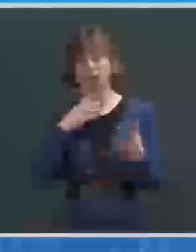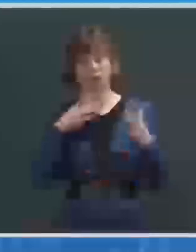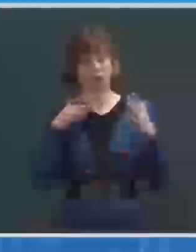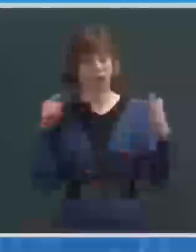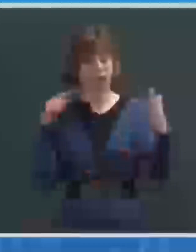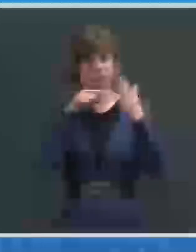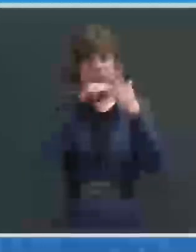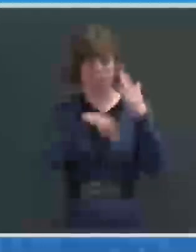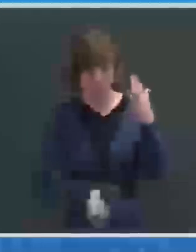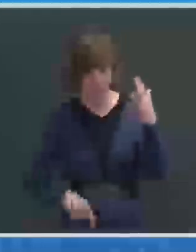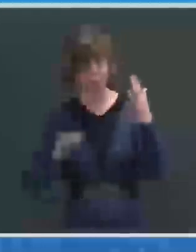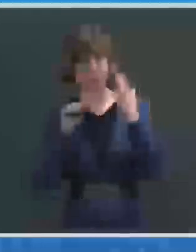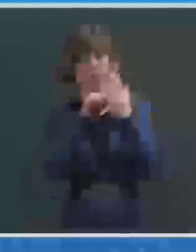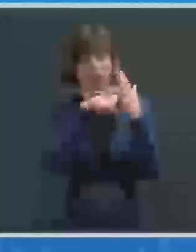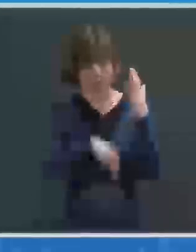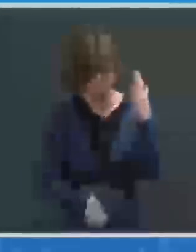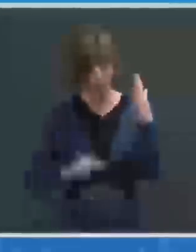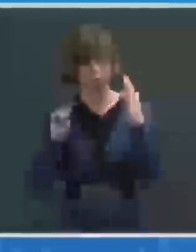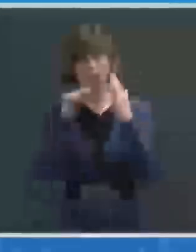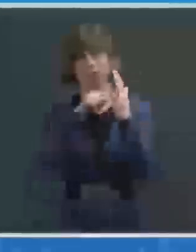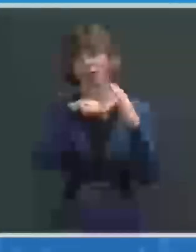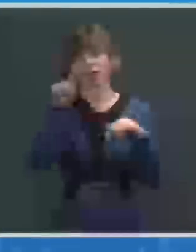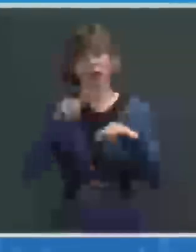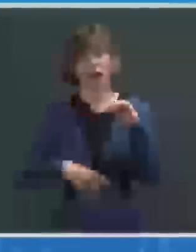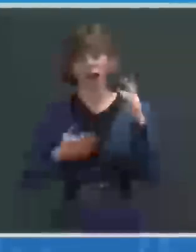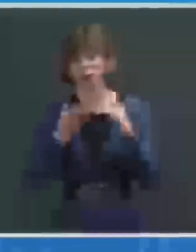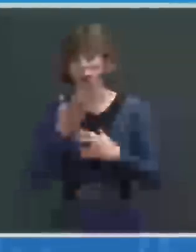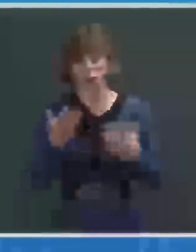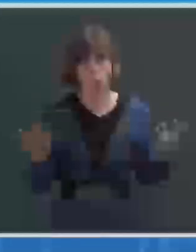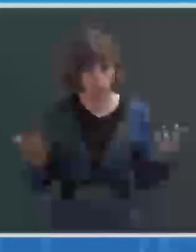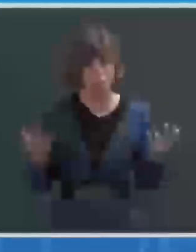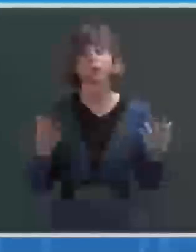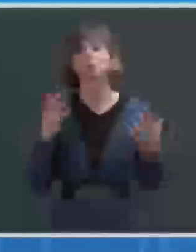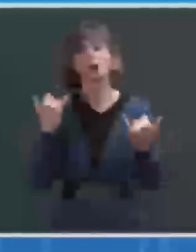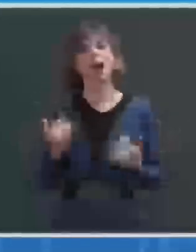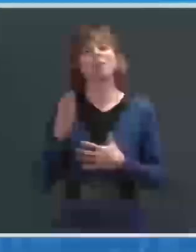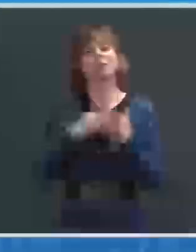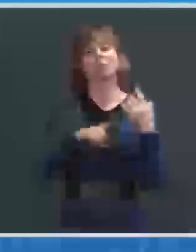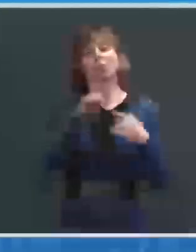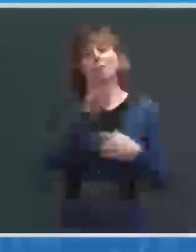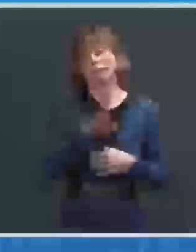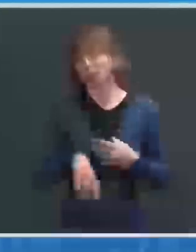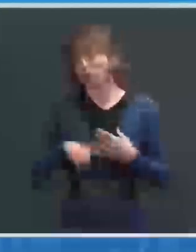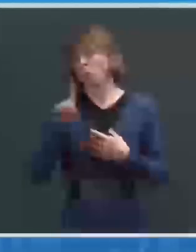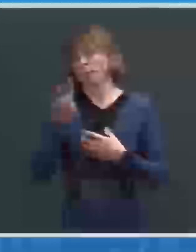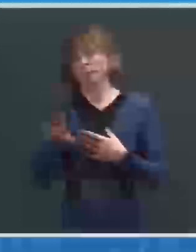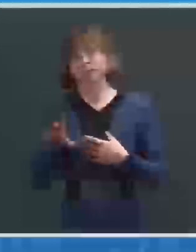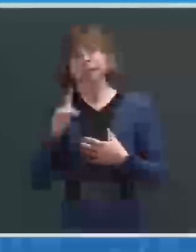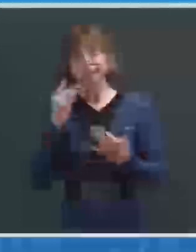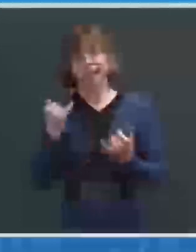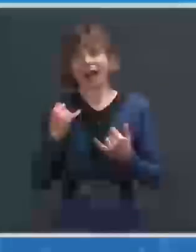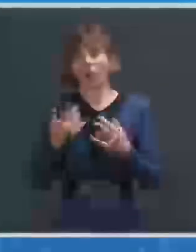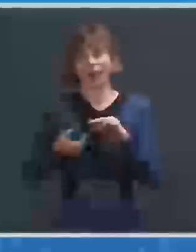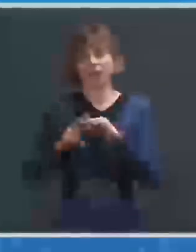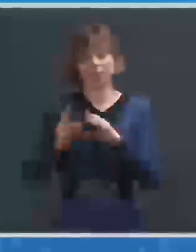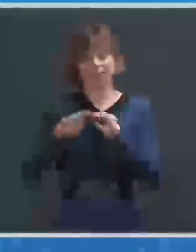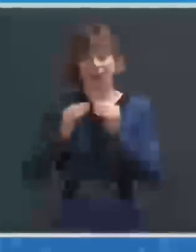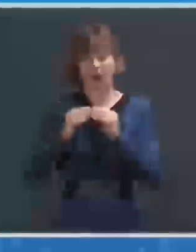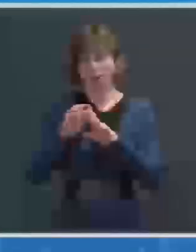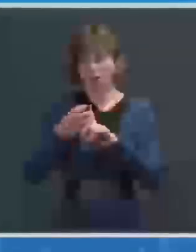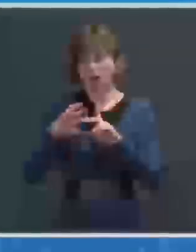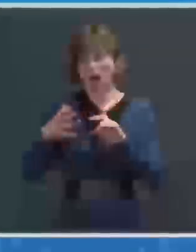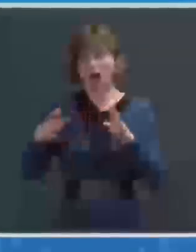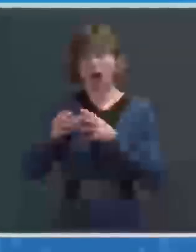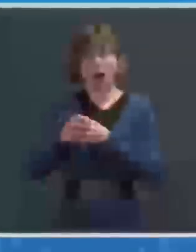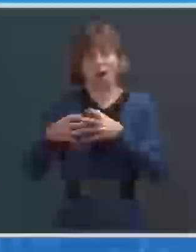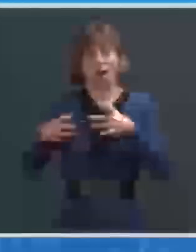As states move into phase 1B and 1C, and we get tens of millions of more Americans who are eligible, how is this system going to cope, and what are